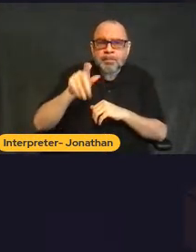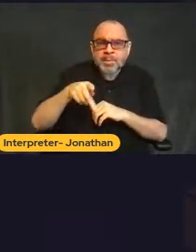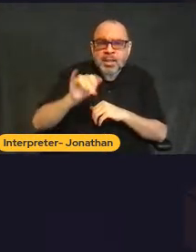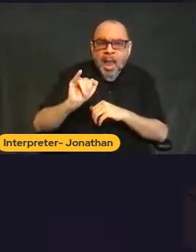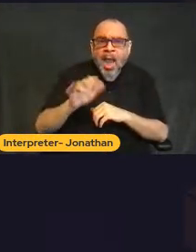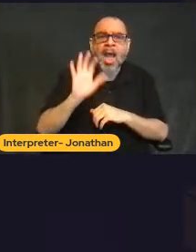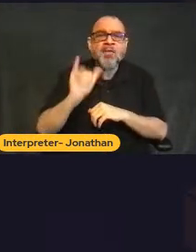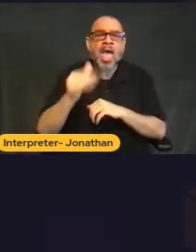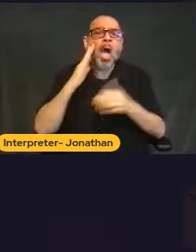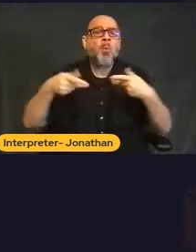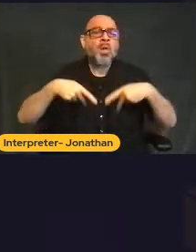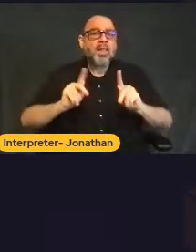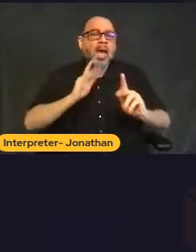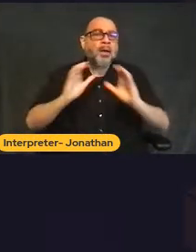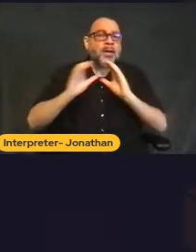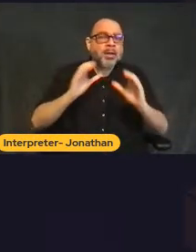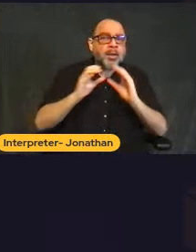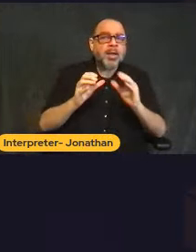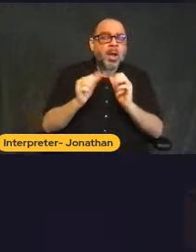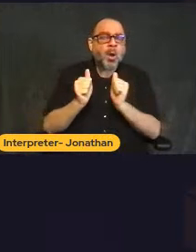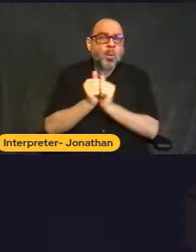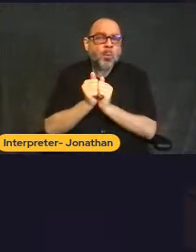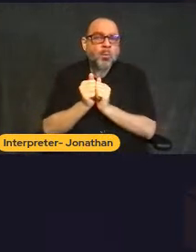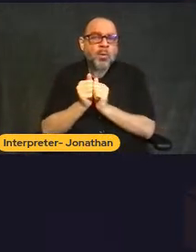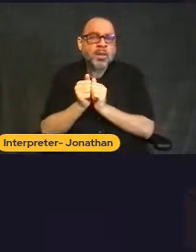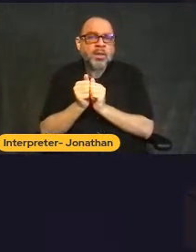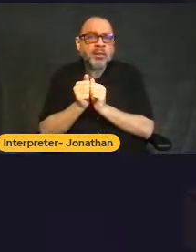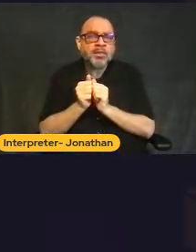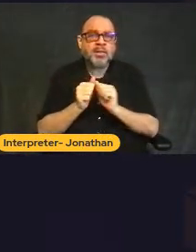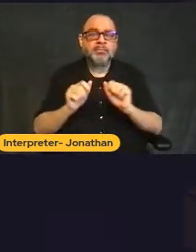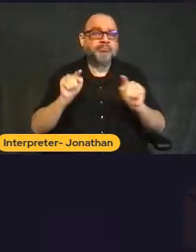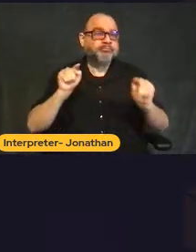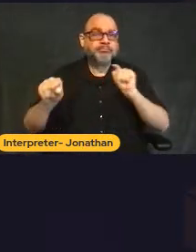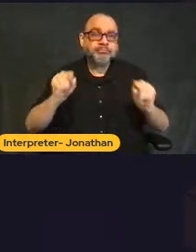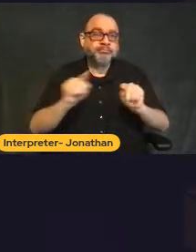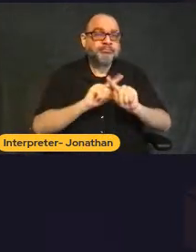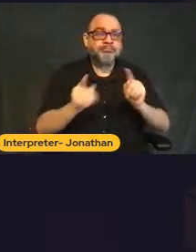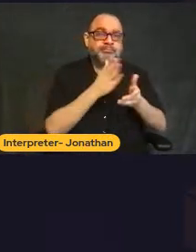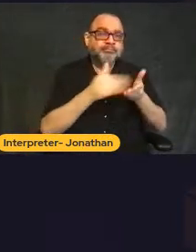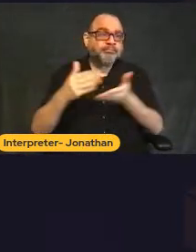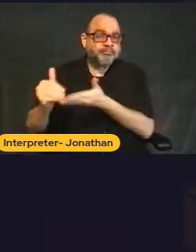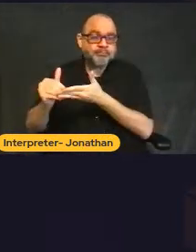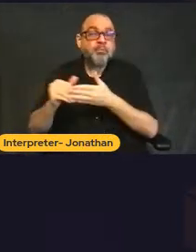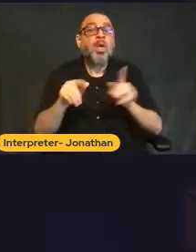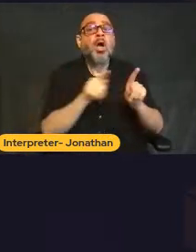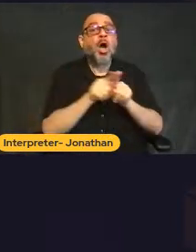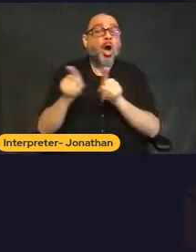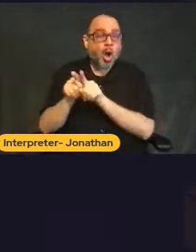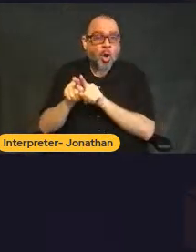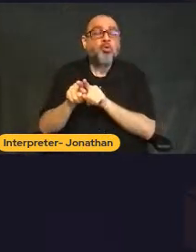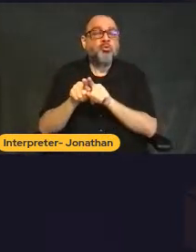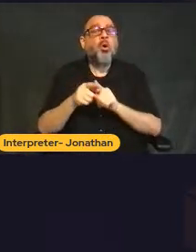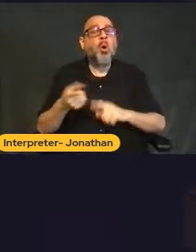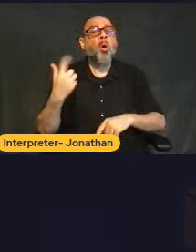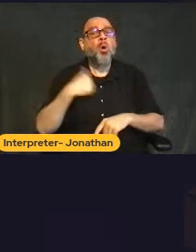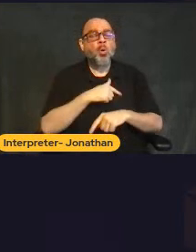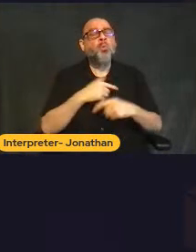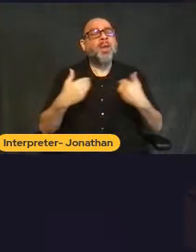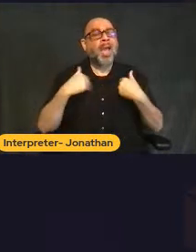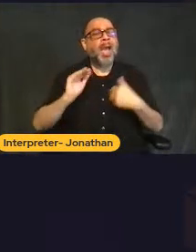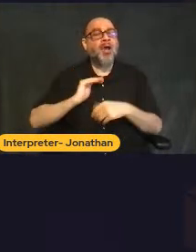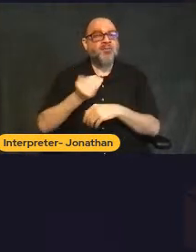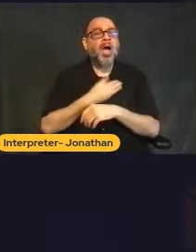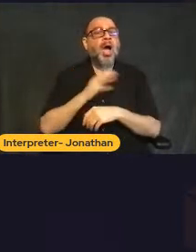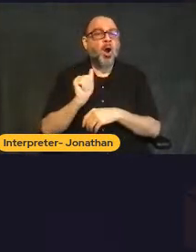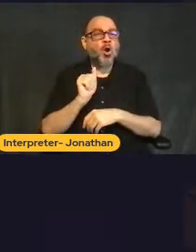communication between our Next.js app and Lambda. We will also configure our Amplify application to